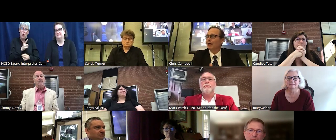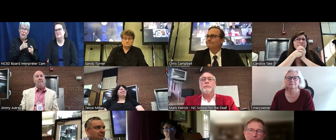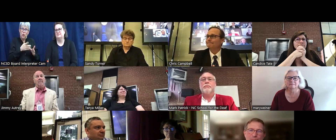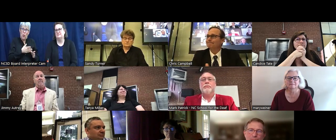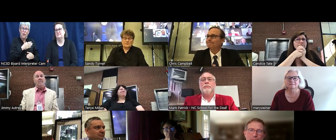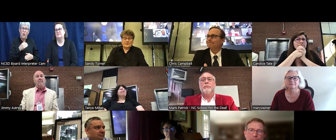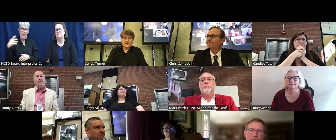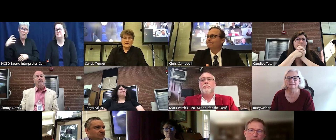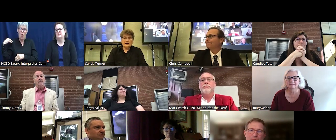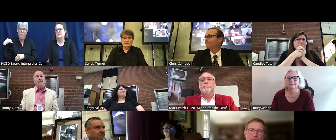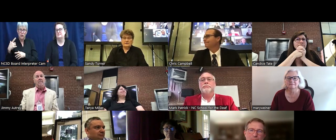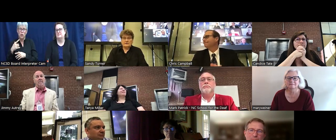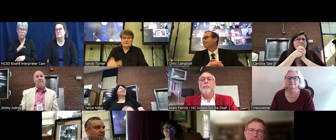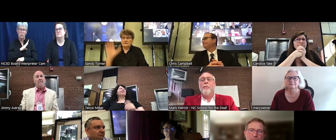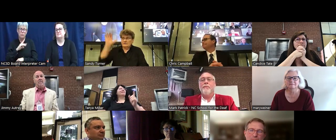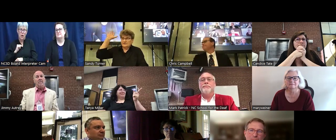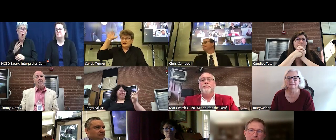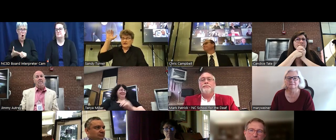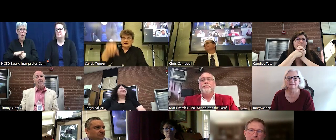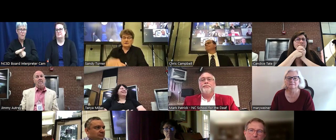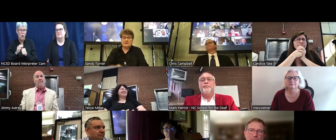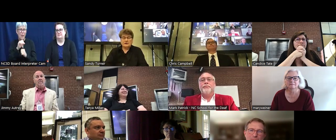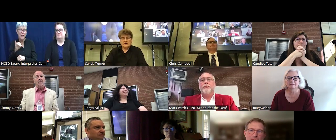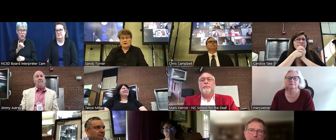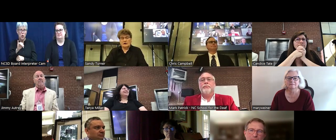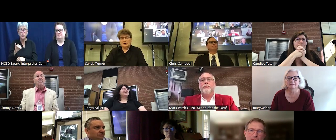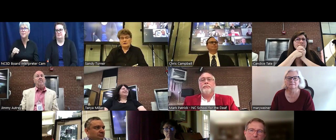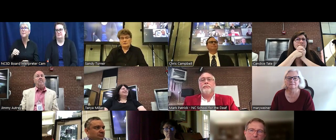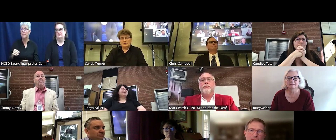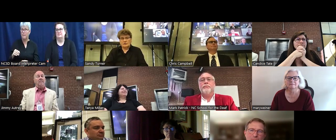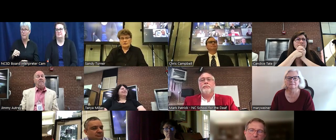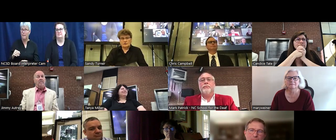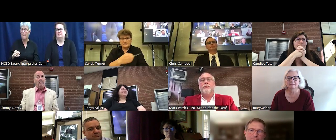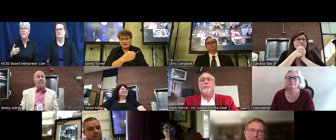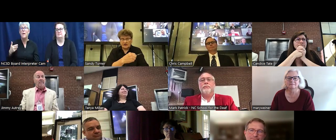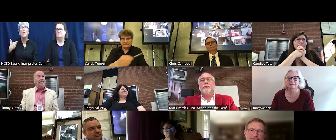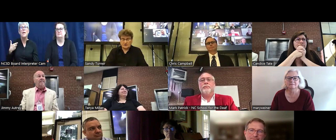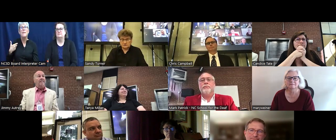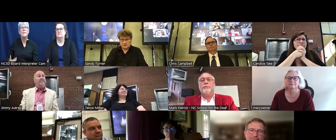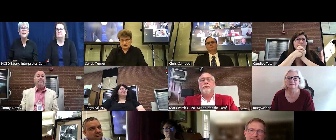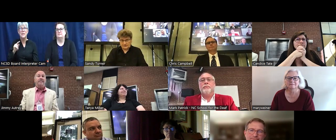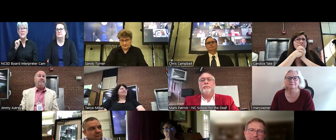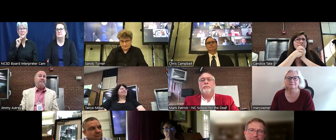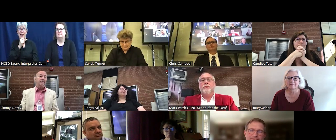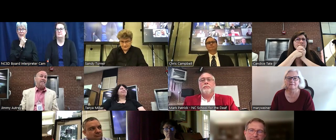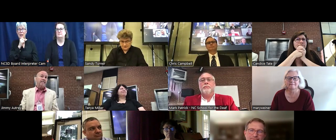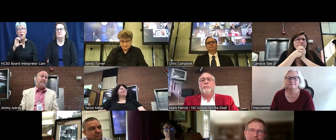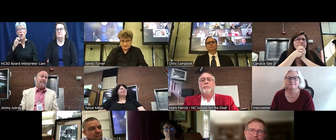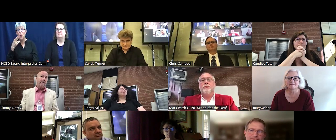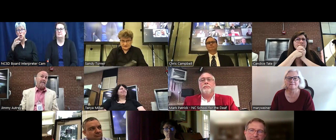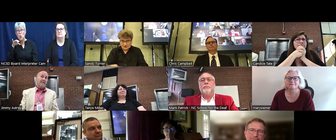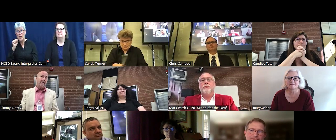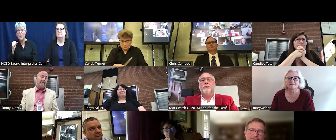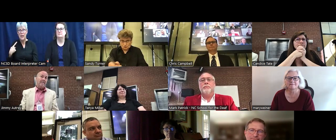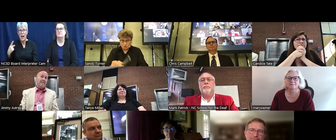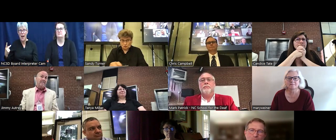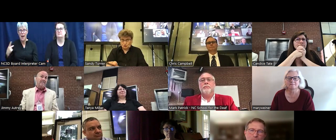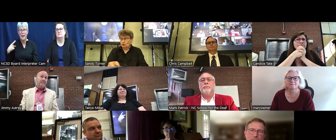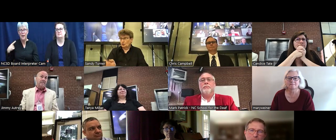provided. And this is Sandy. Chris and I have talked at length about this because I